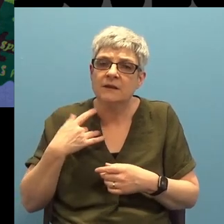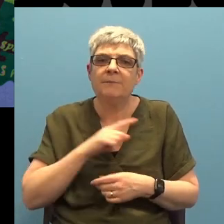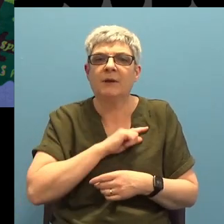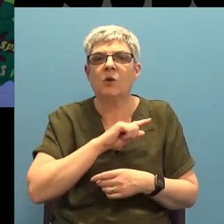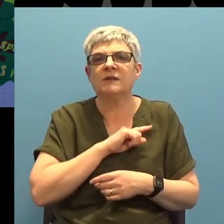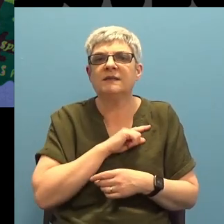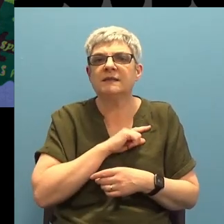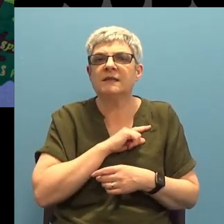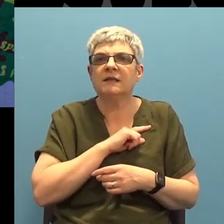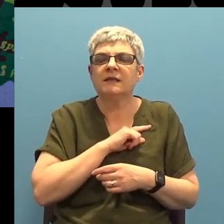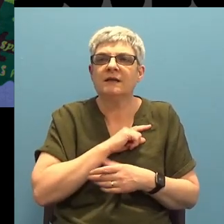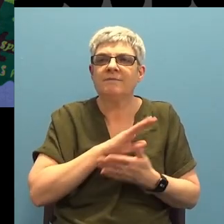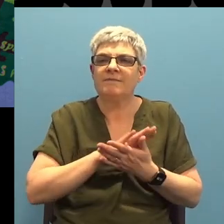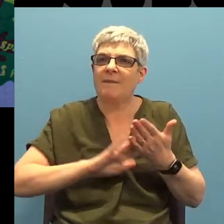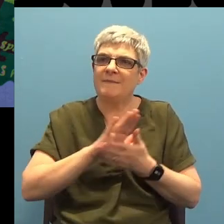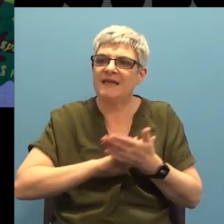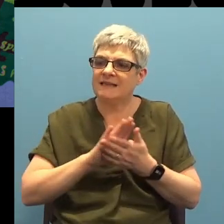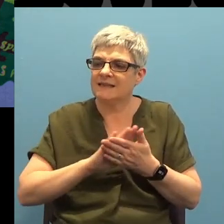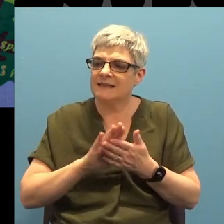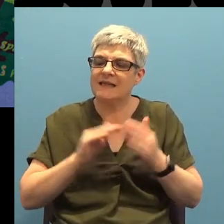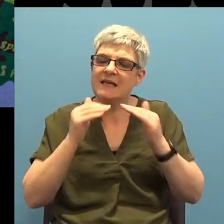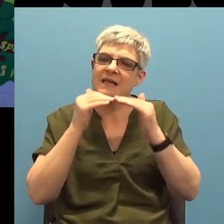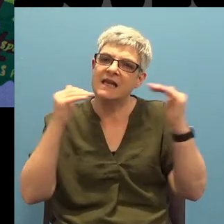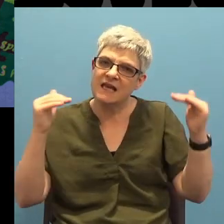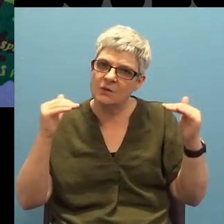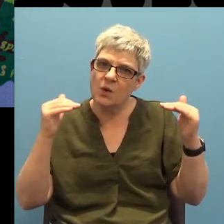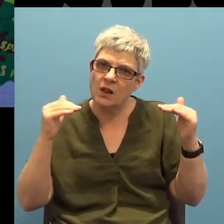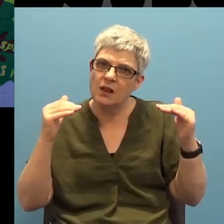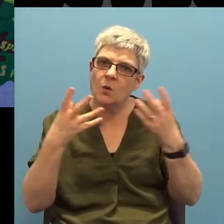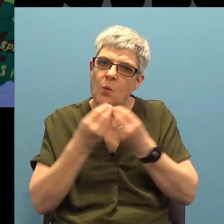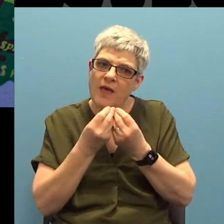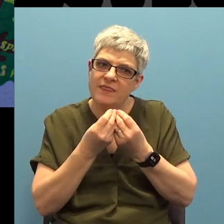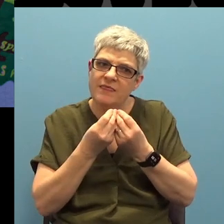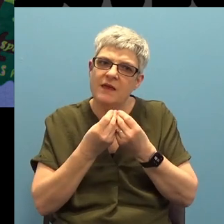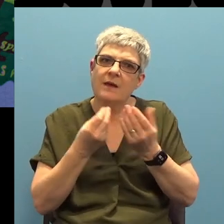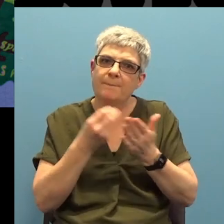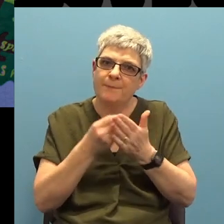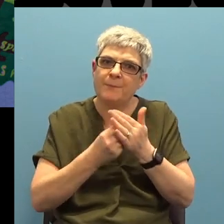Because that puts us on an equal footing with the material poor.